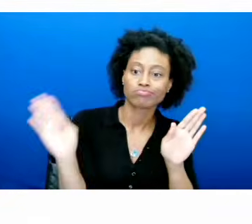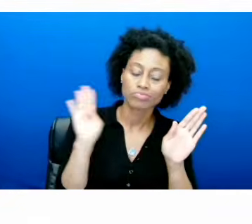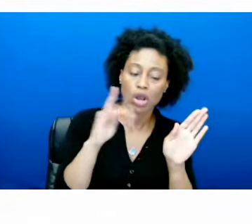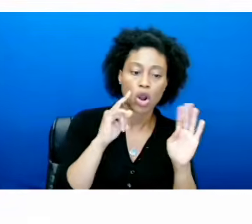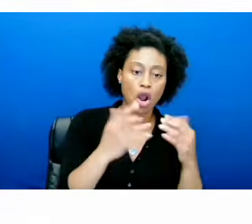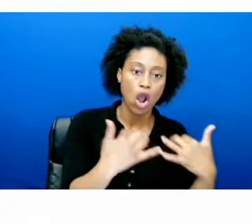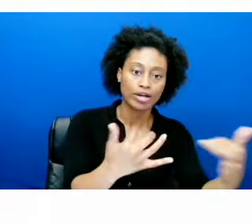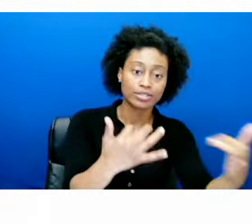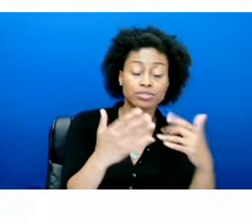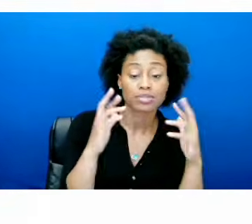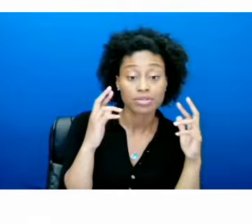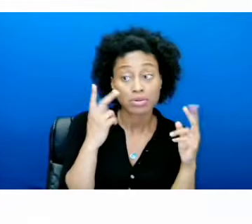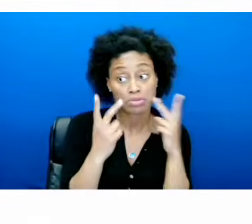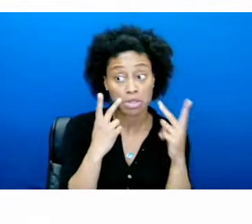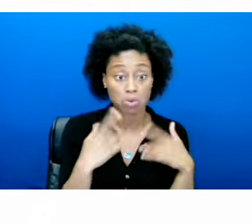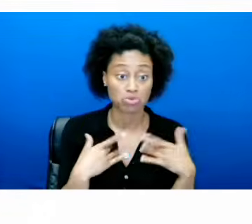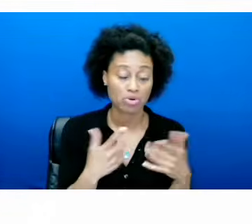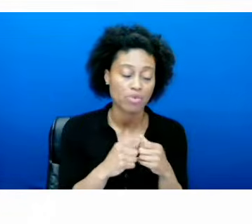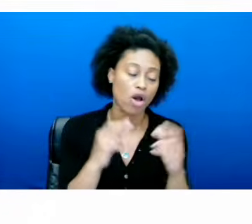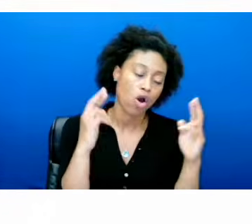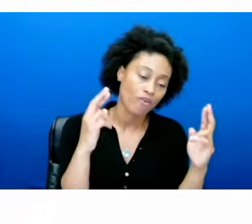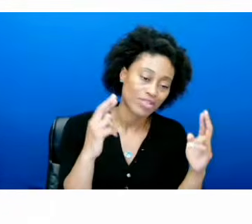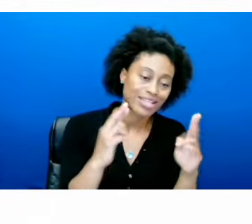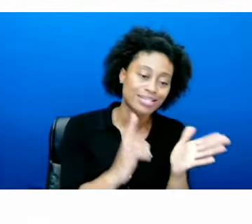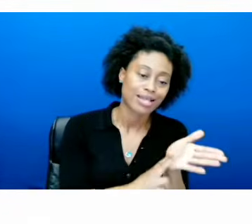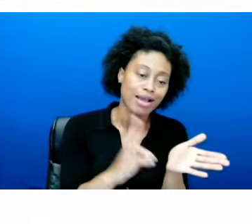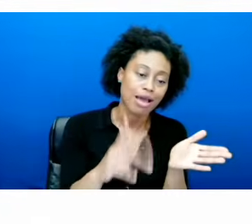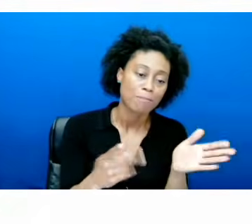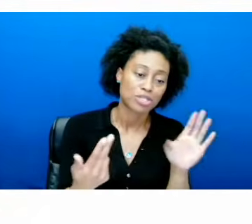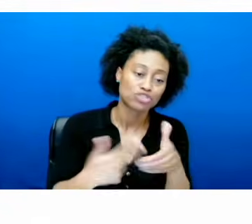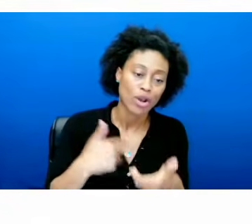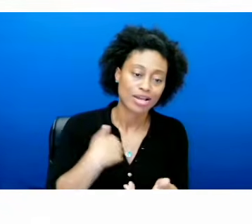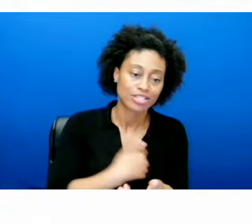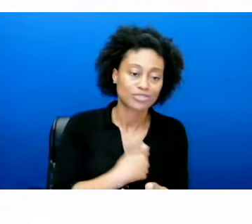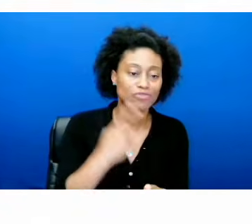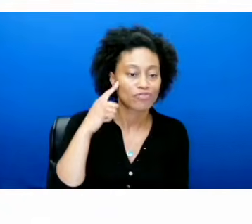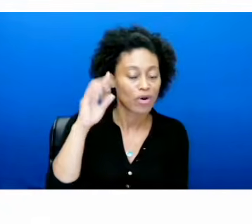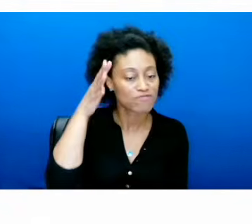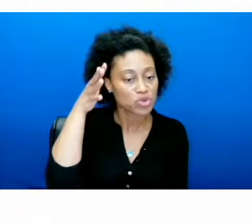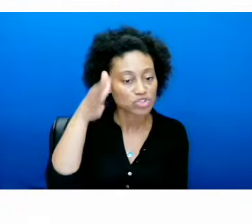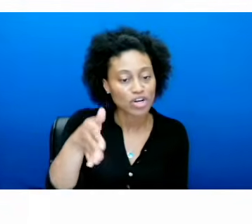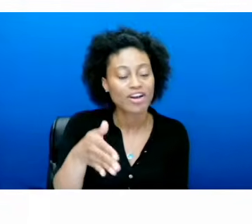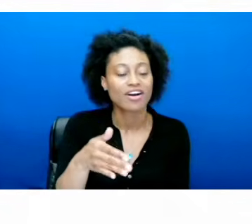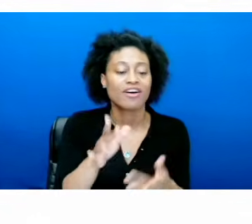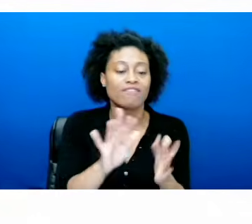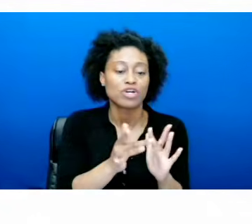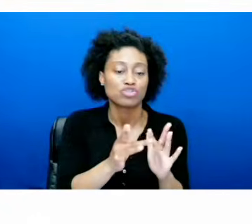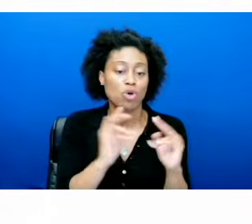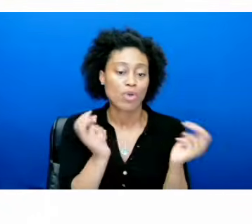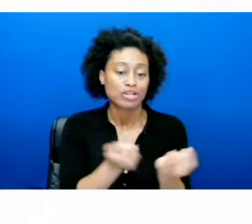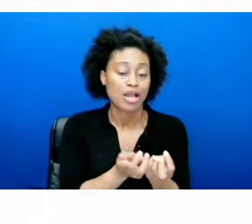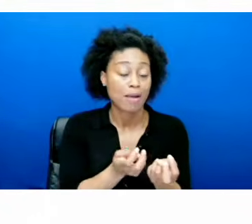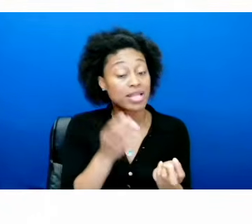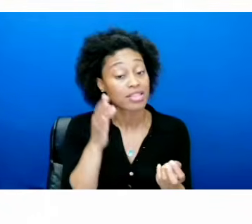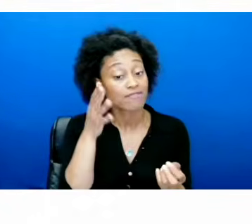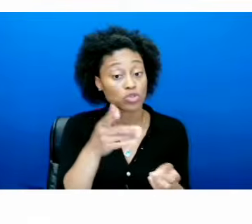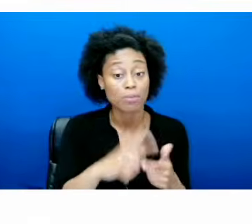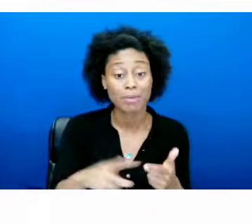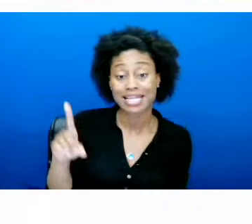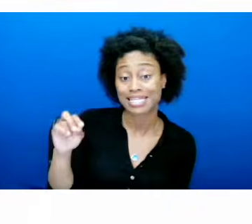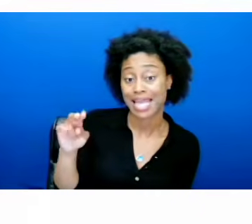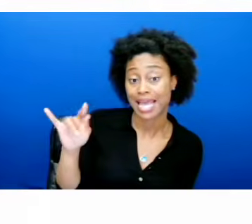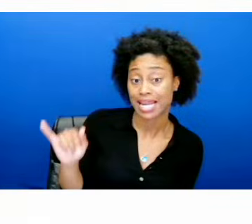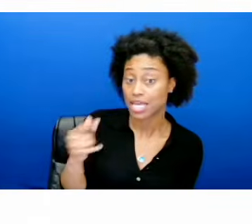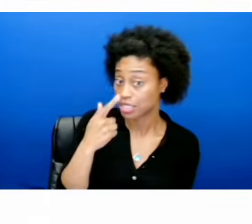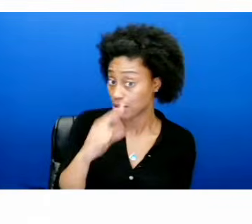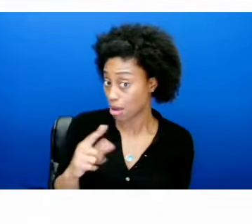and hopefully sign up and join us for future virtual community roundtables in the future. So, Danni, can you kind of bring the people